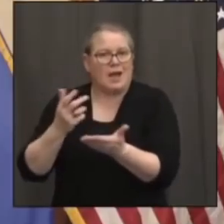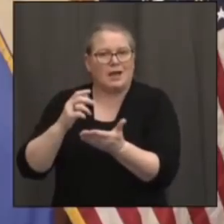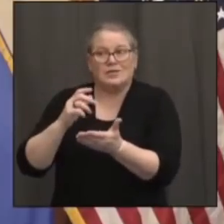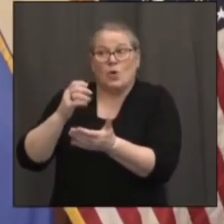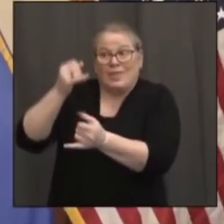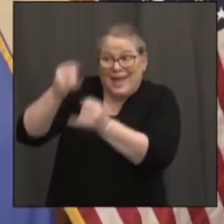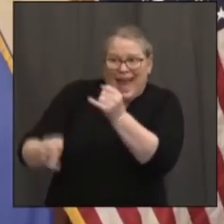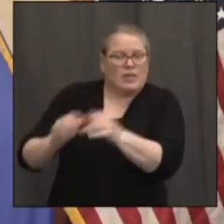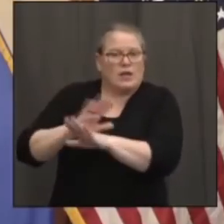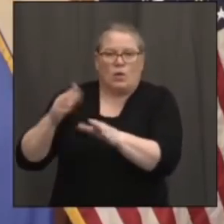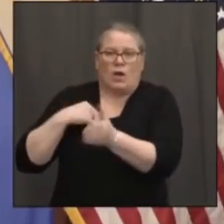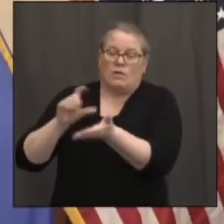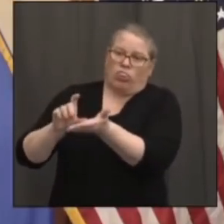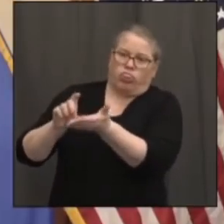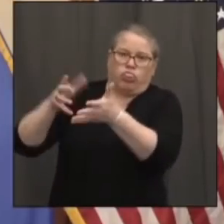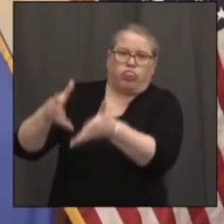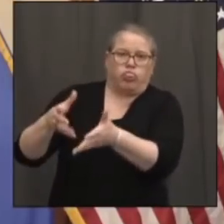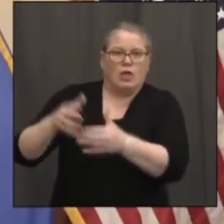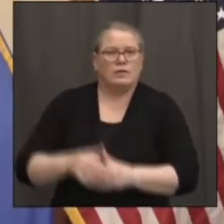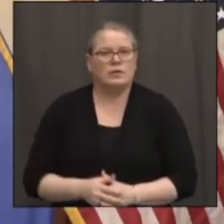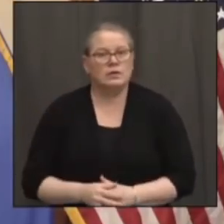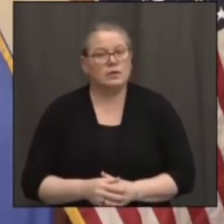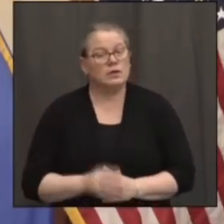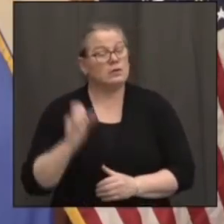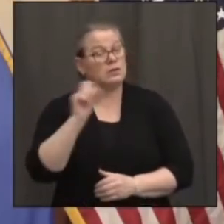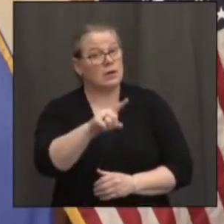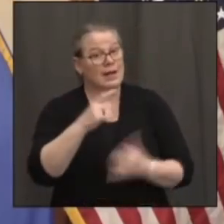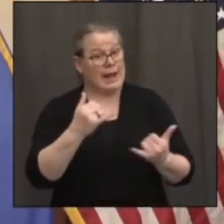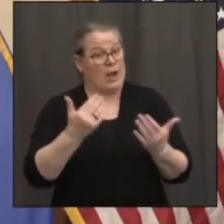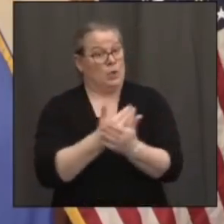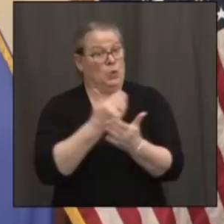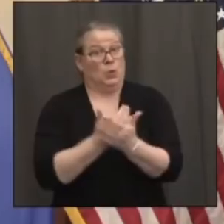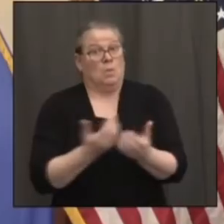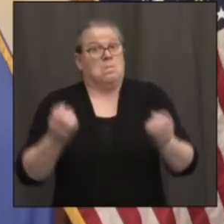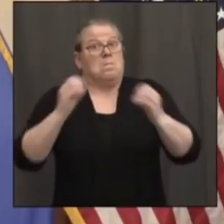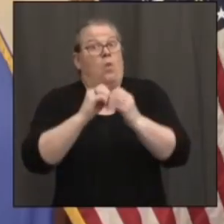at vaccine clinics or pharmacies?